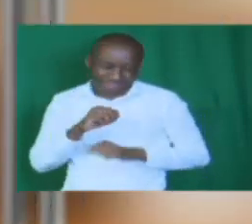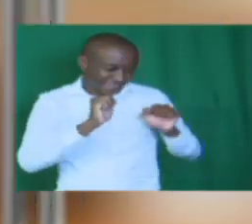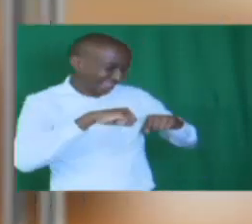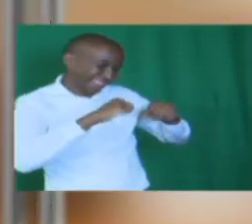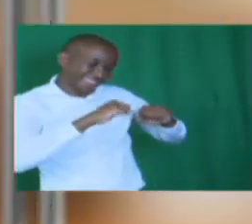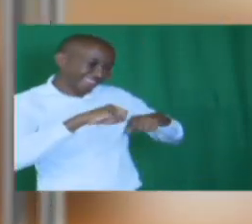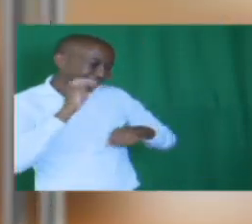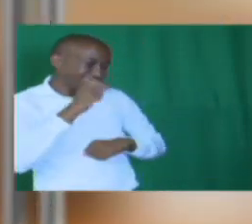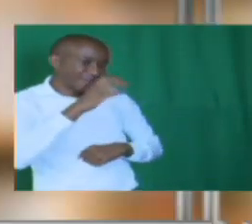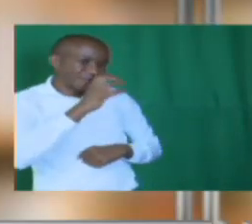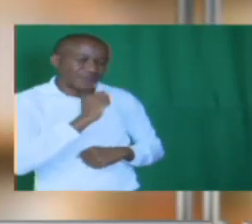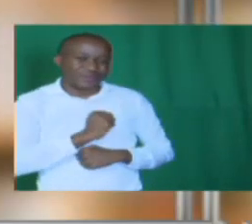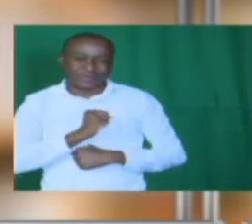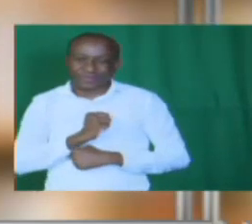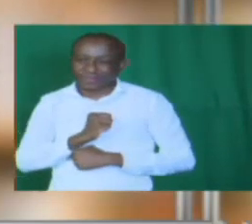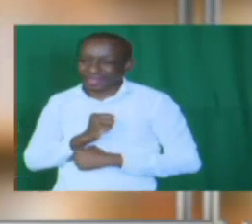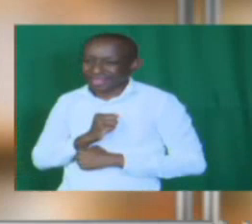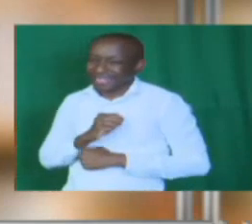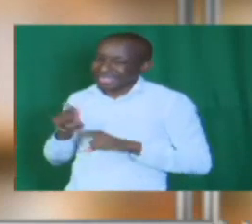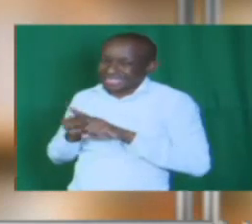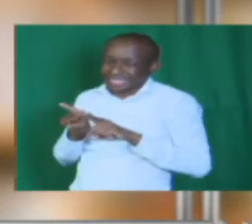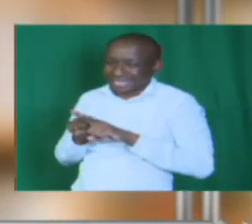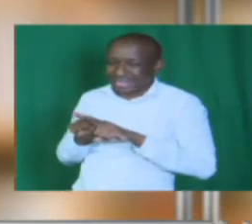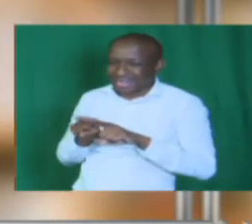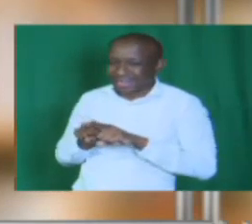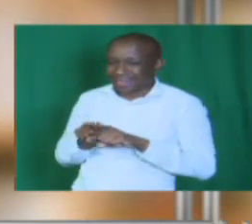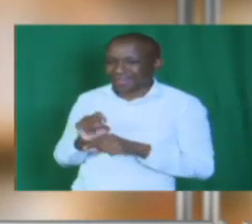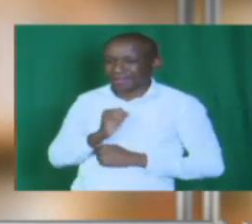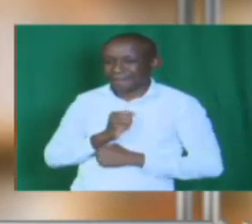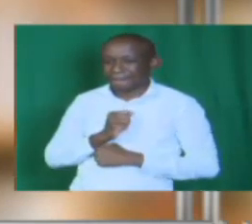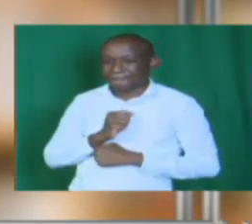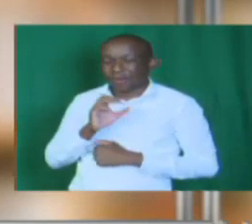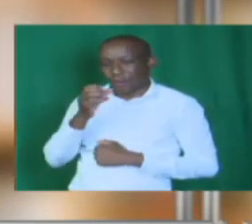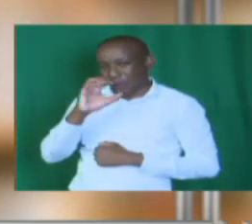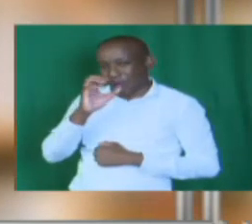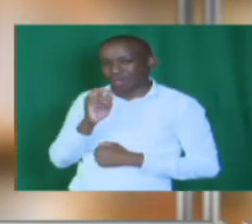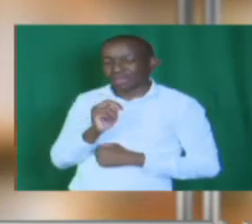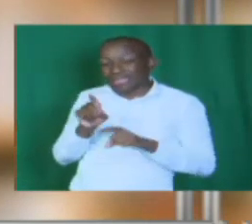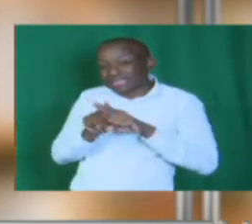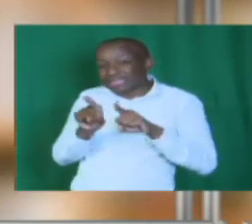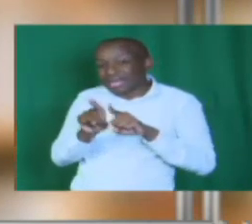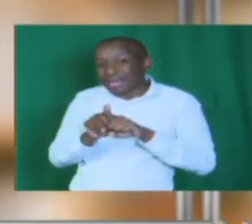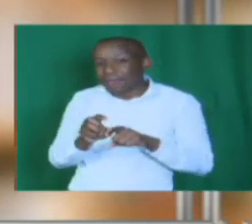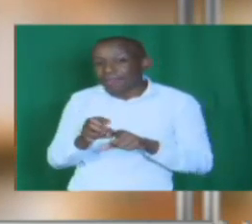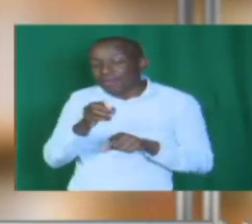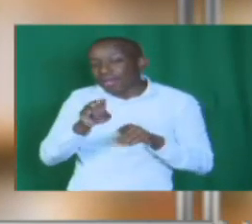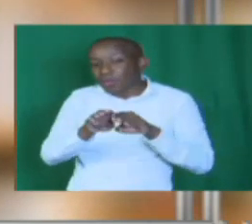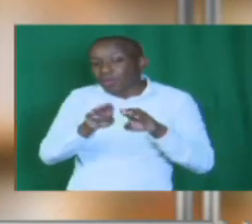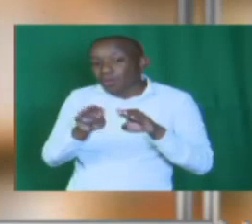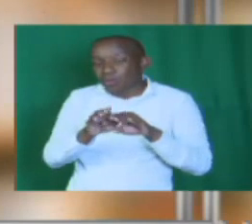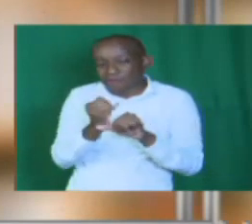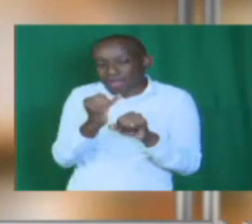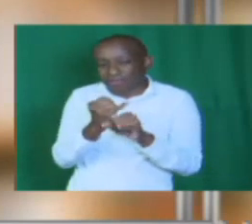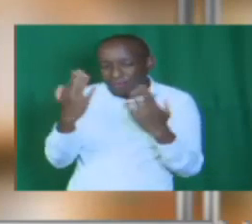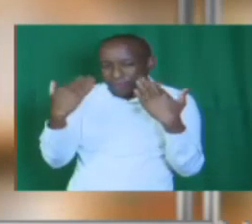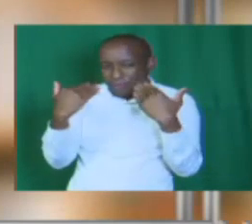bit would do. Okay, because I also need a little bit of water, and I'm sure the viewer at home would like to take a quick commercial break. So